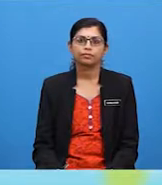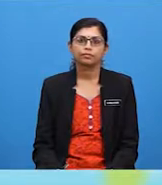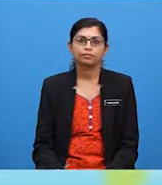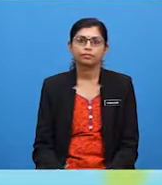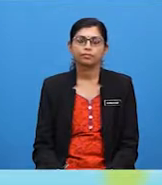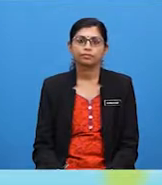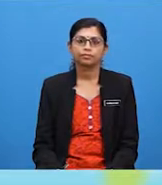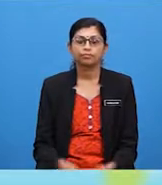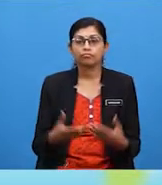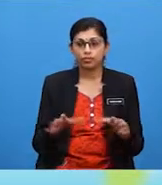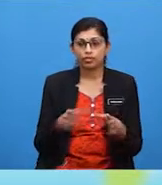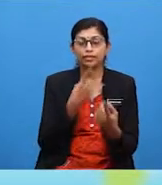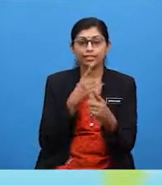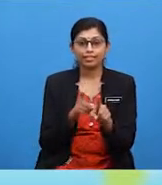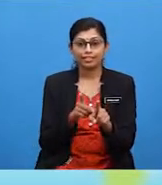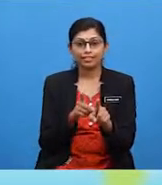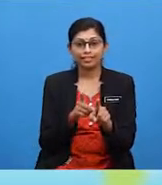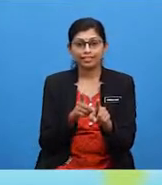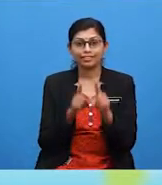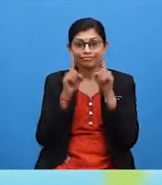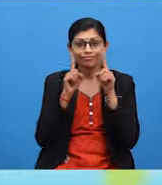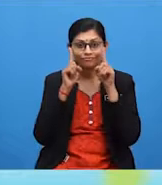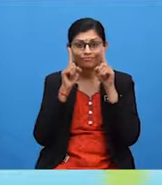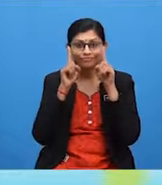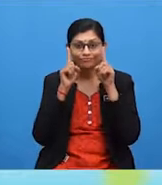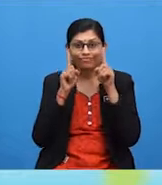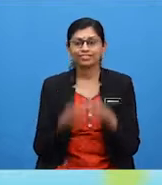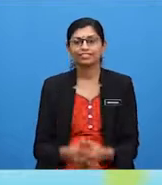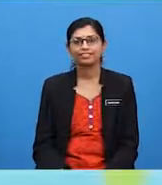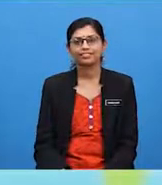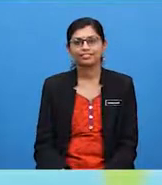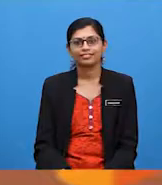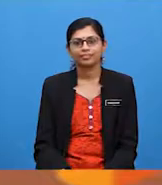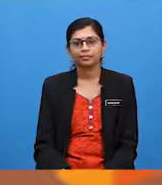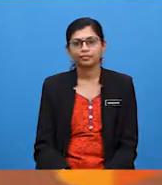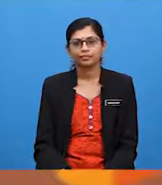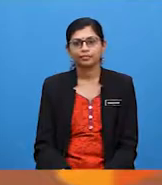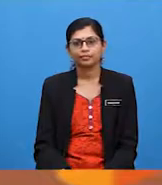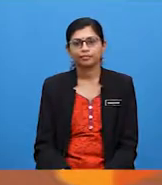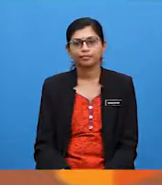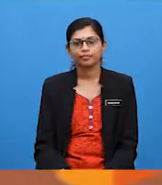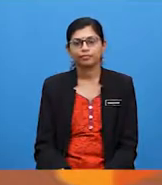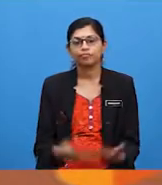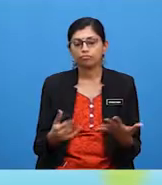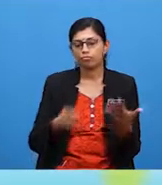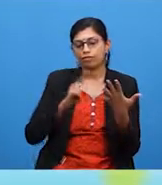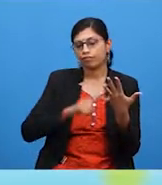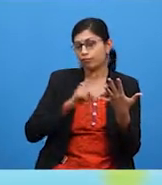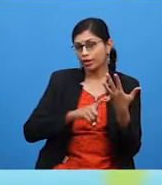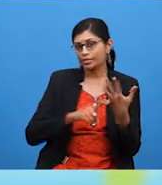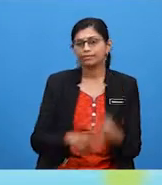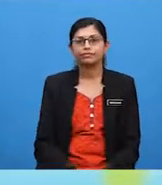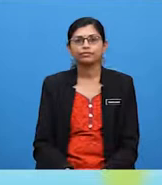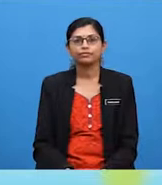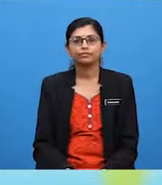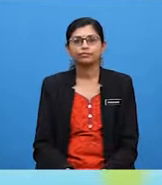"Yes, you could say, I absolutely agree." Situation 5. It